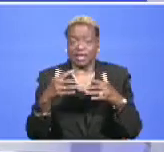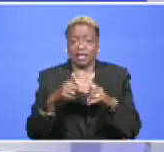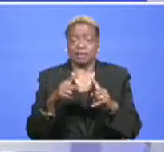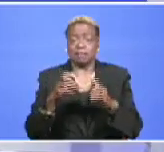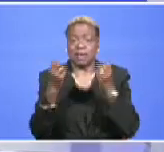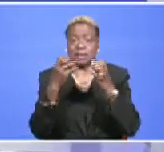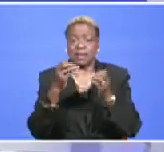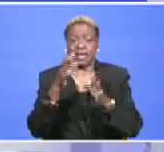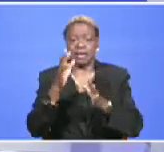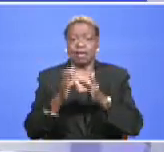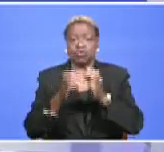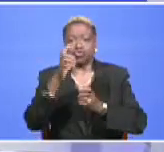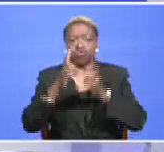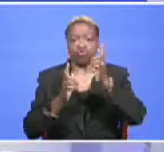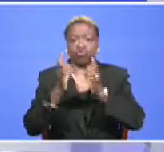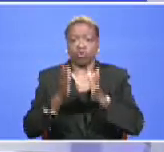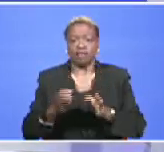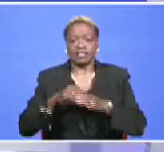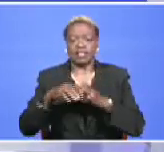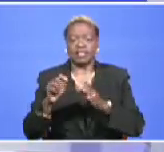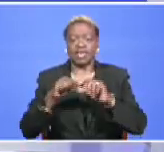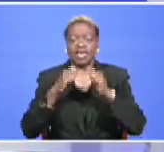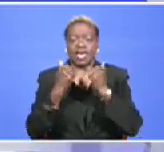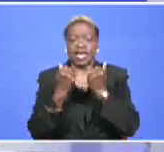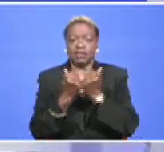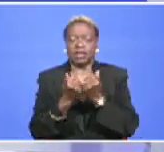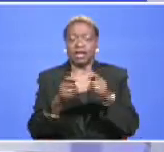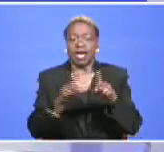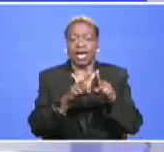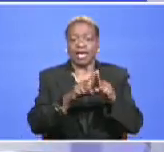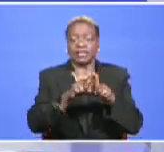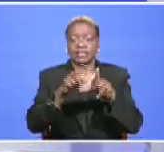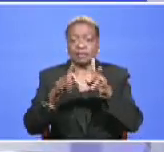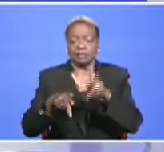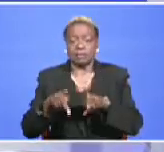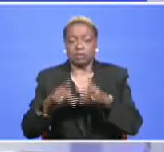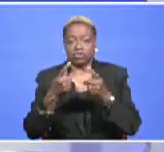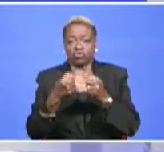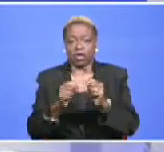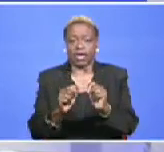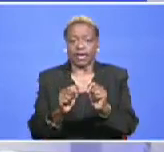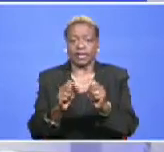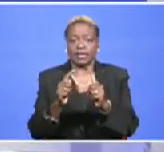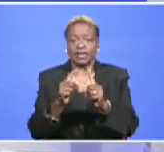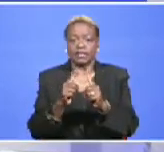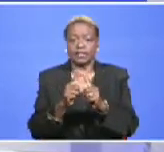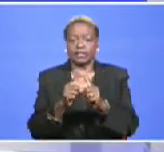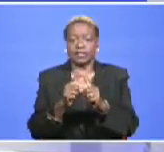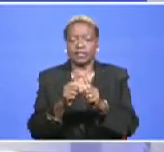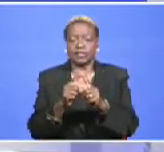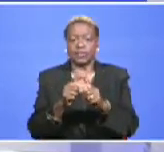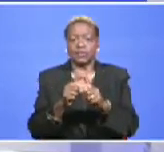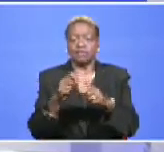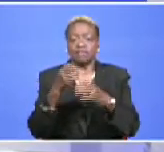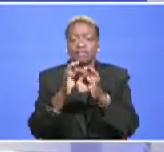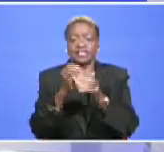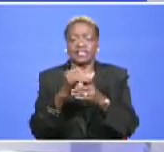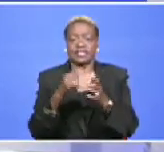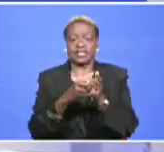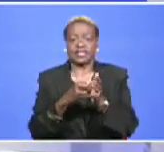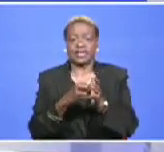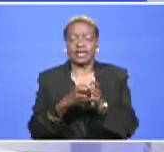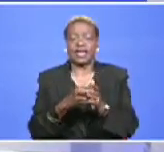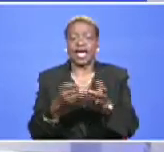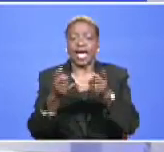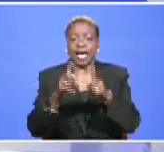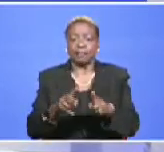area, where crews continue the major underground and surface repairs on the hole, which made its sudden appearance in the early morning hours,